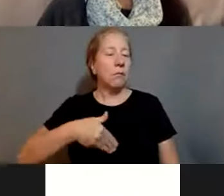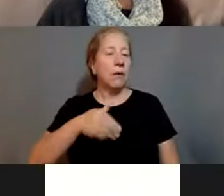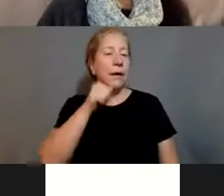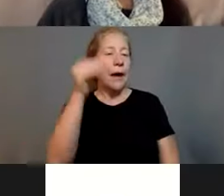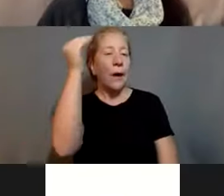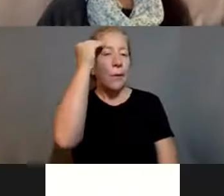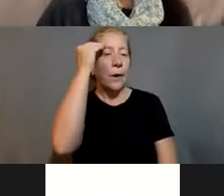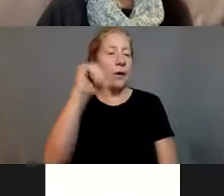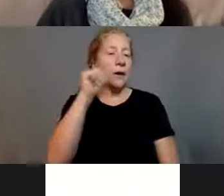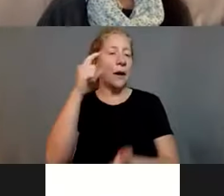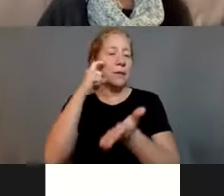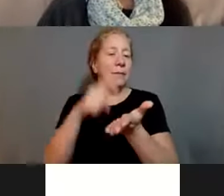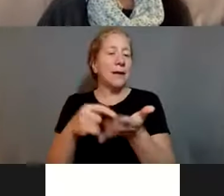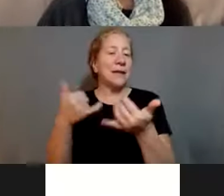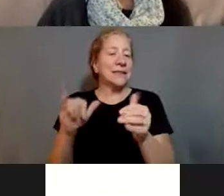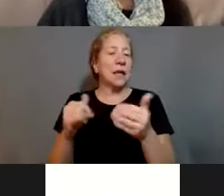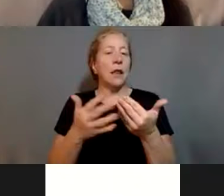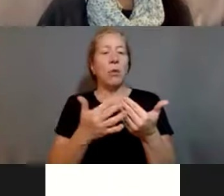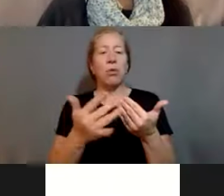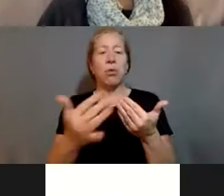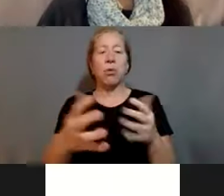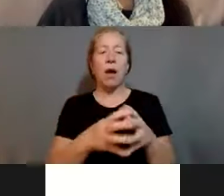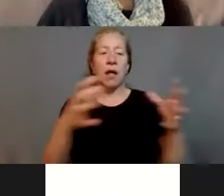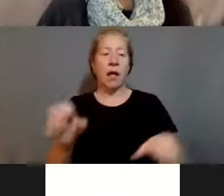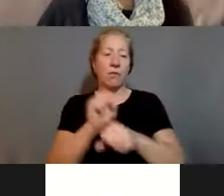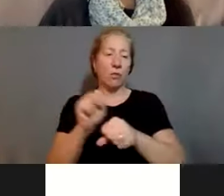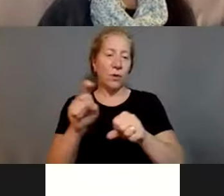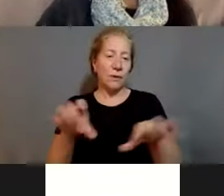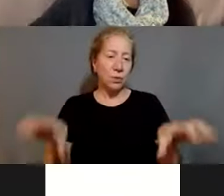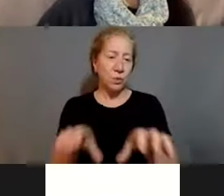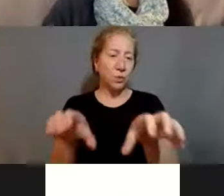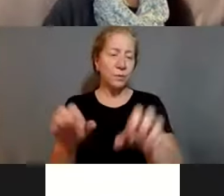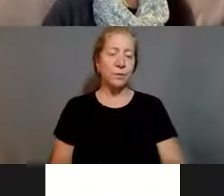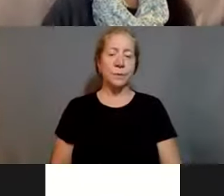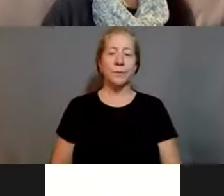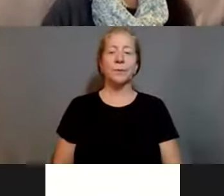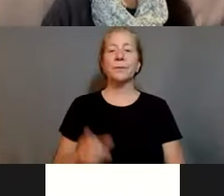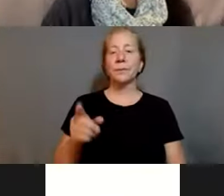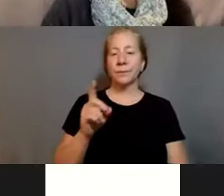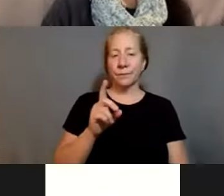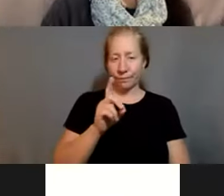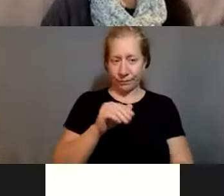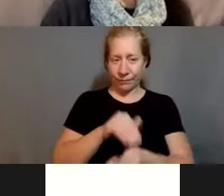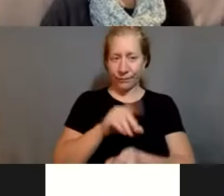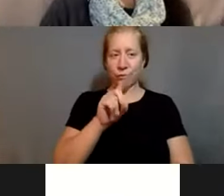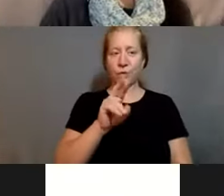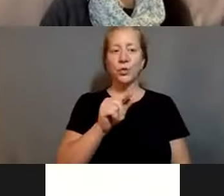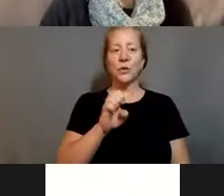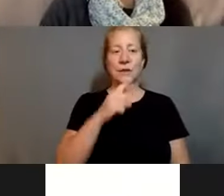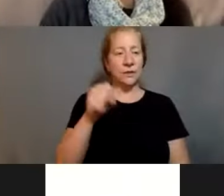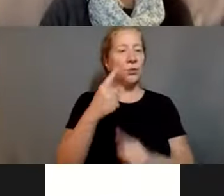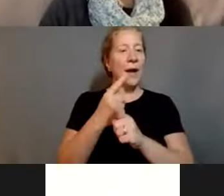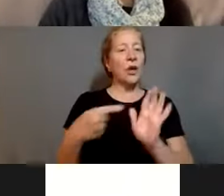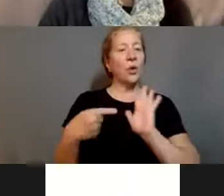that there's a lot of work to be done. Oh, and I agree, right? Because representation matters, right? I mean, because you can check